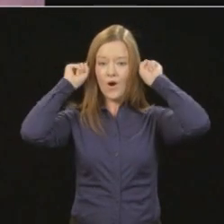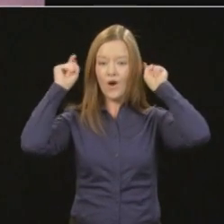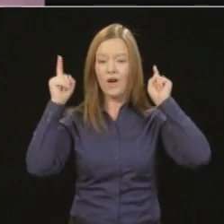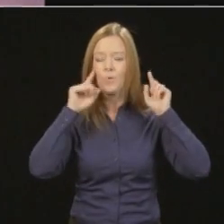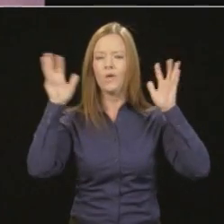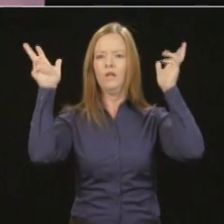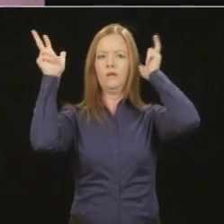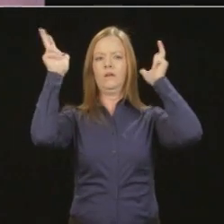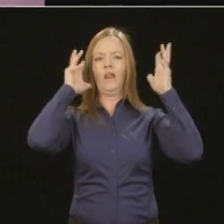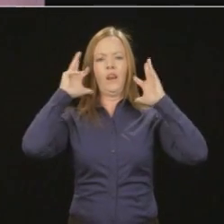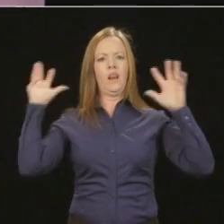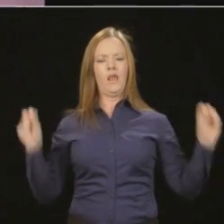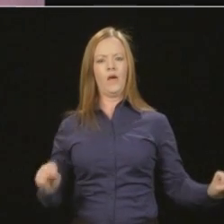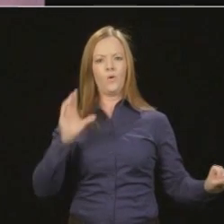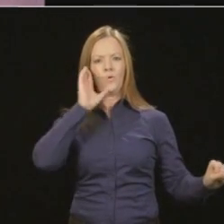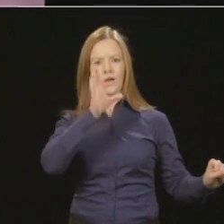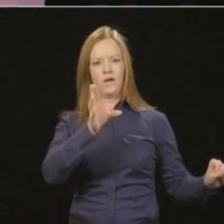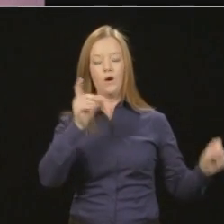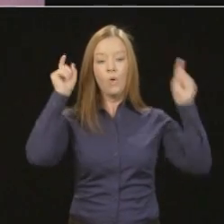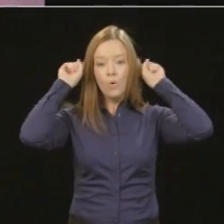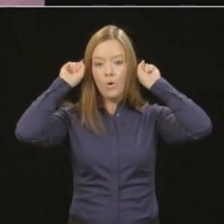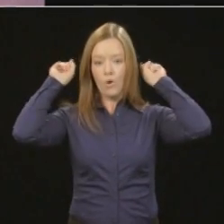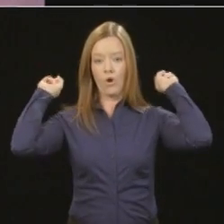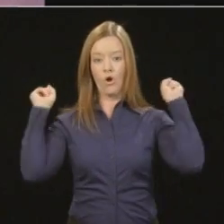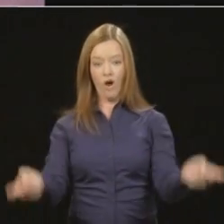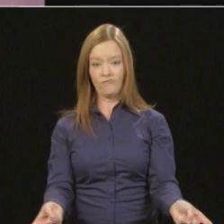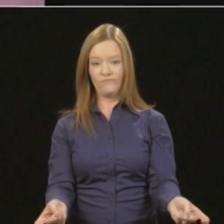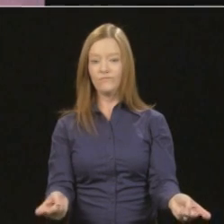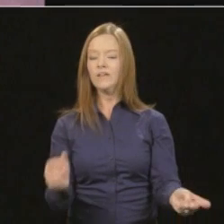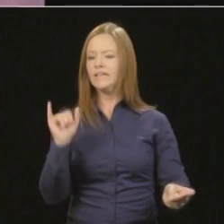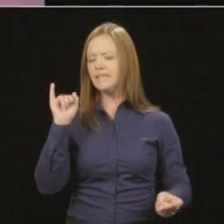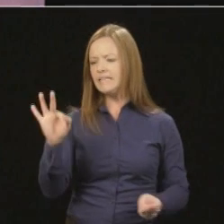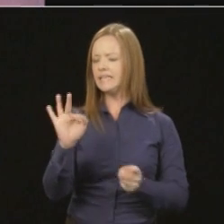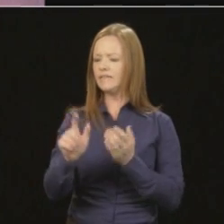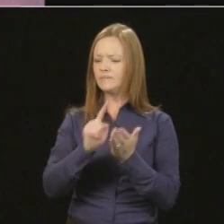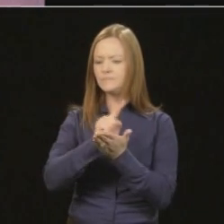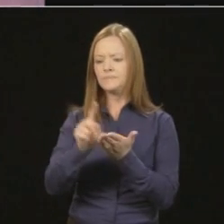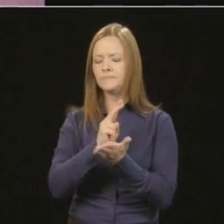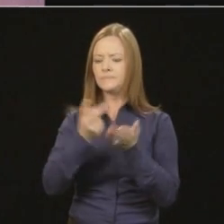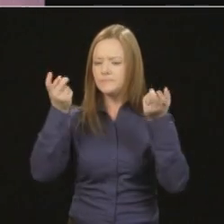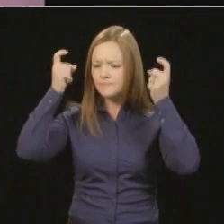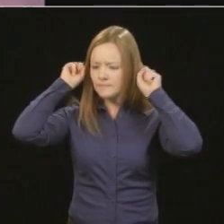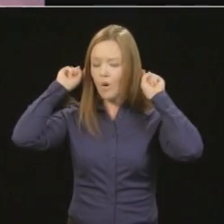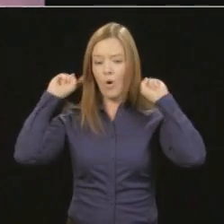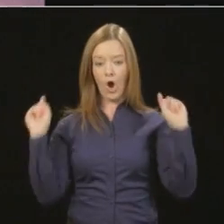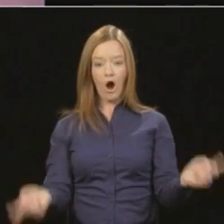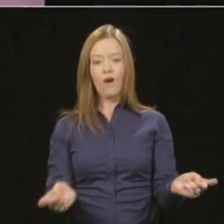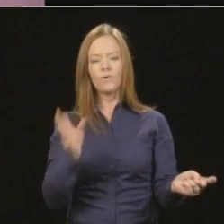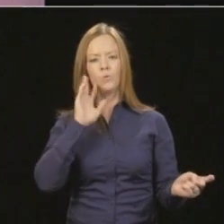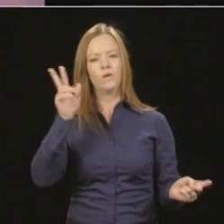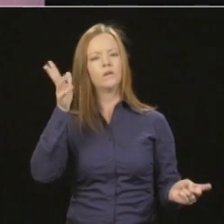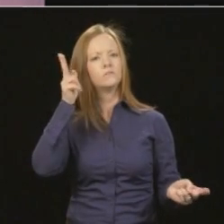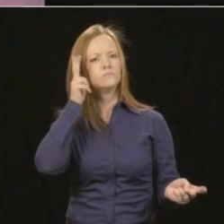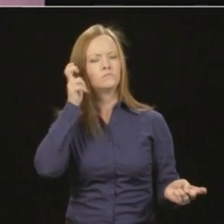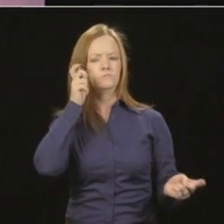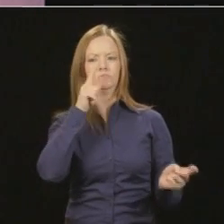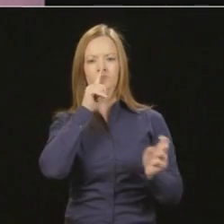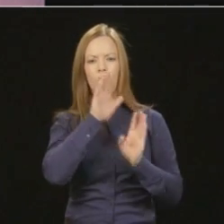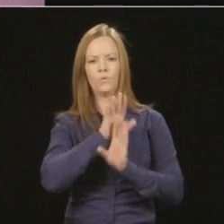sound louder. And when you take your hearing aids off after wearing them for several hours or all day, the world will sound